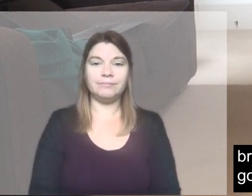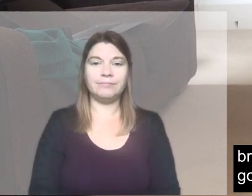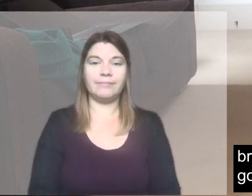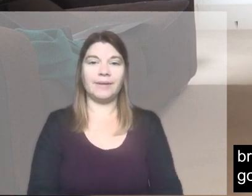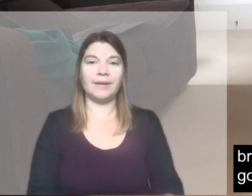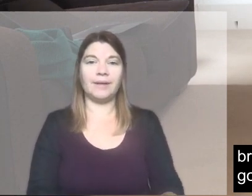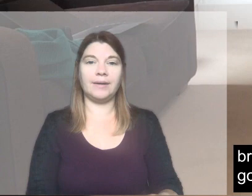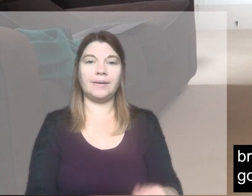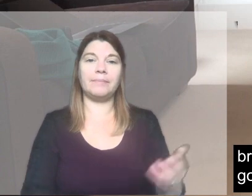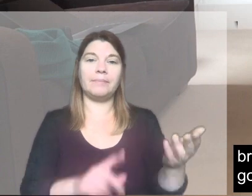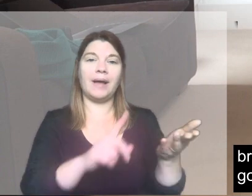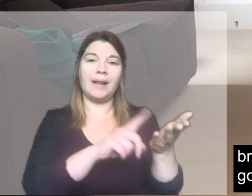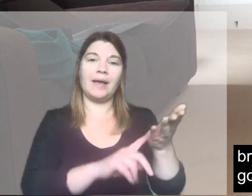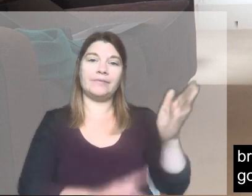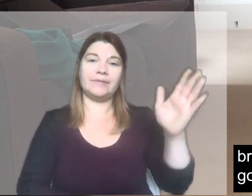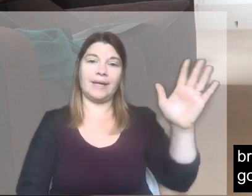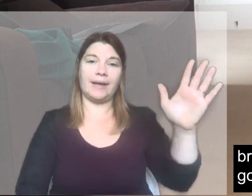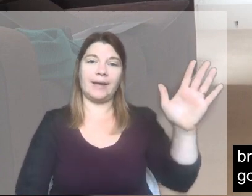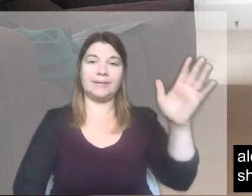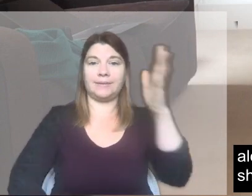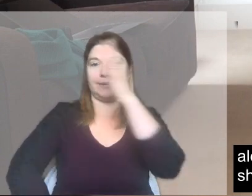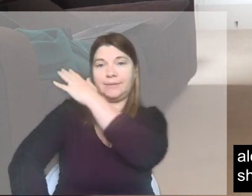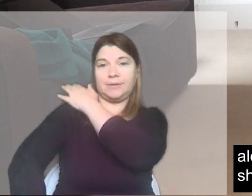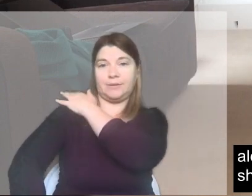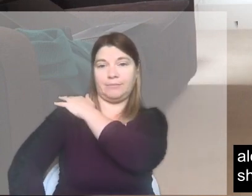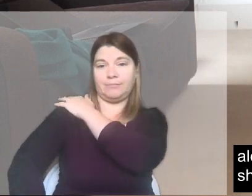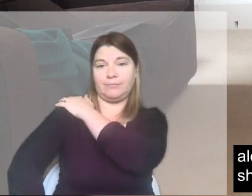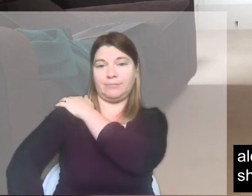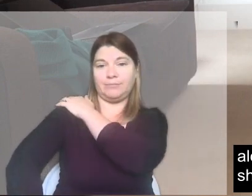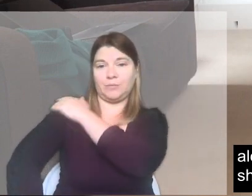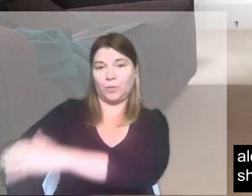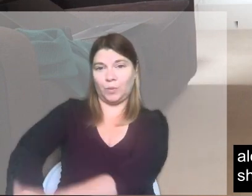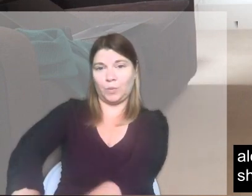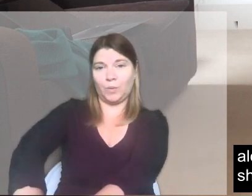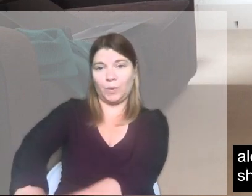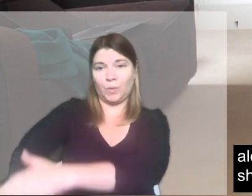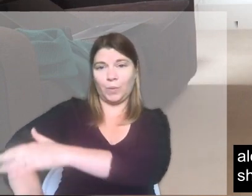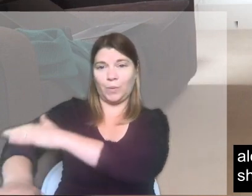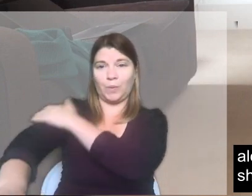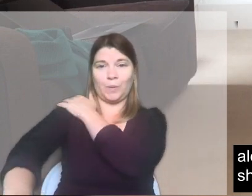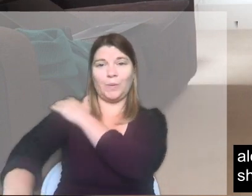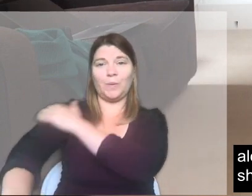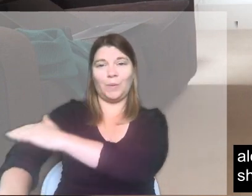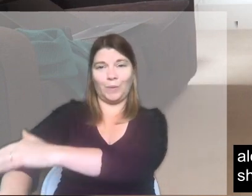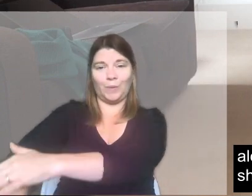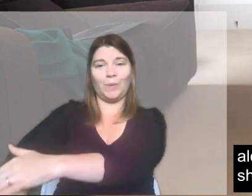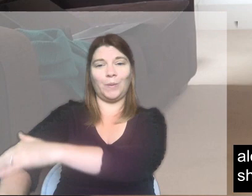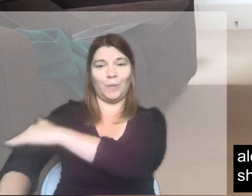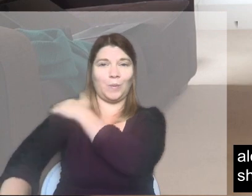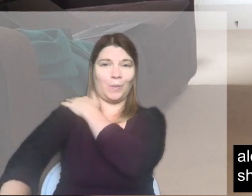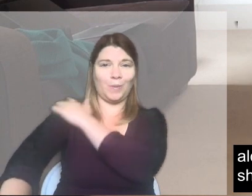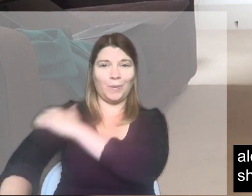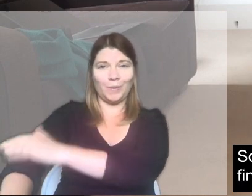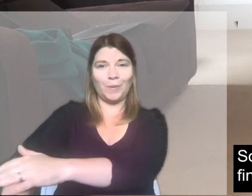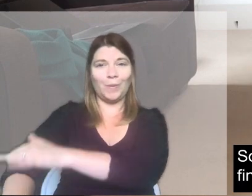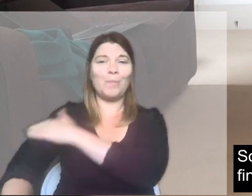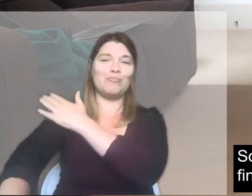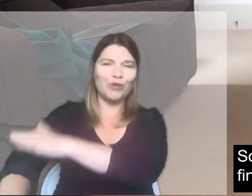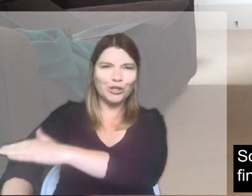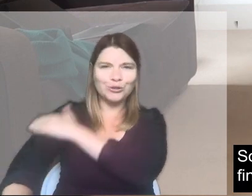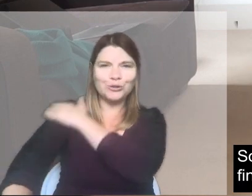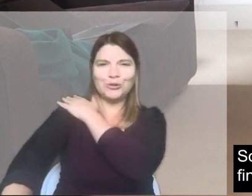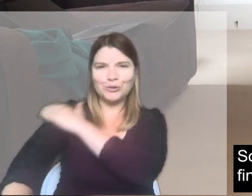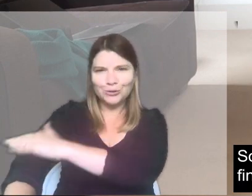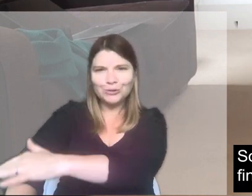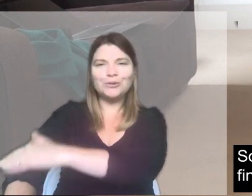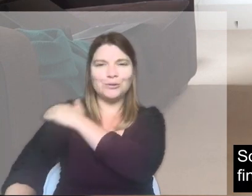going to brush my left hand all the way along my right arm from fingertip up to shoulder and back down again. So